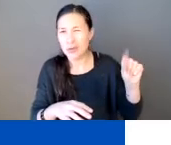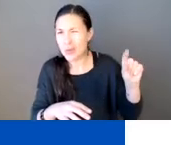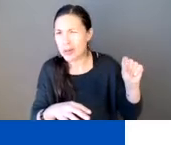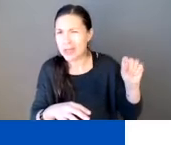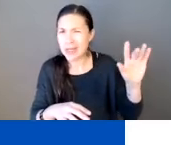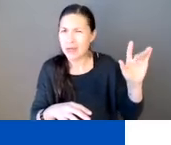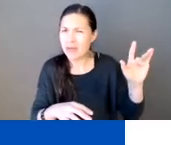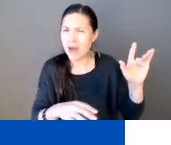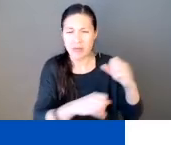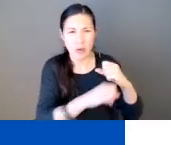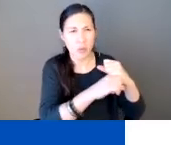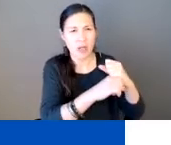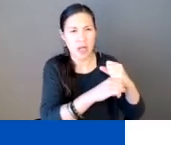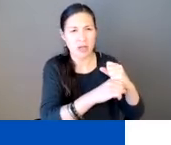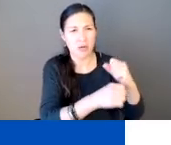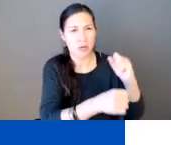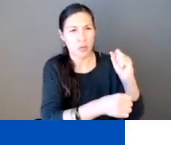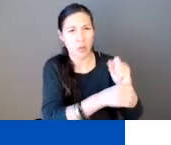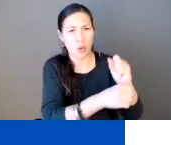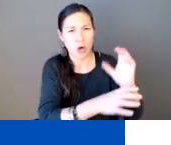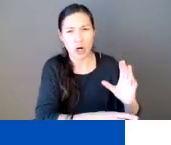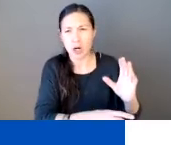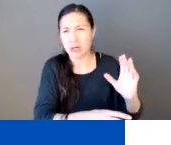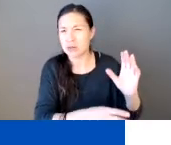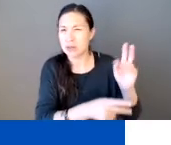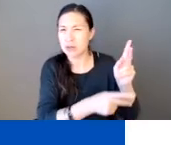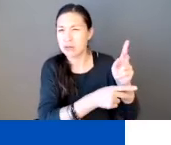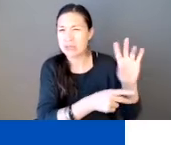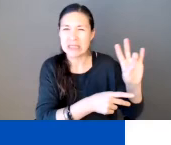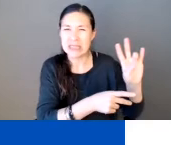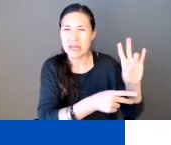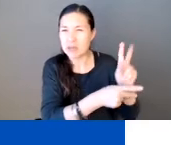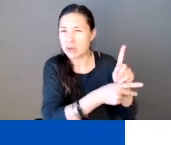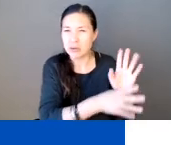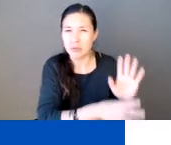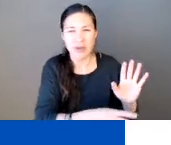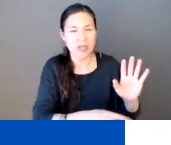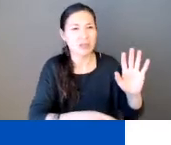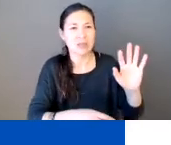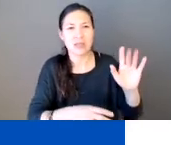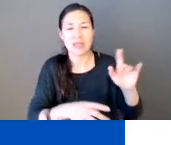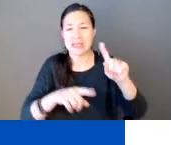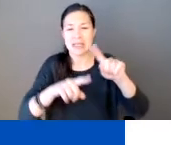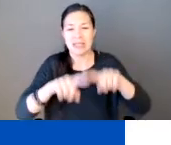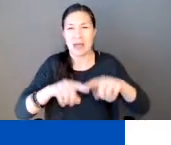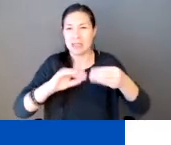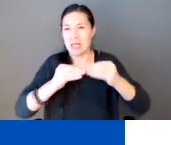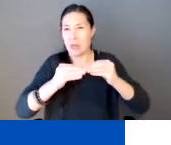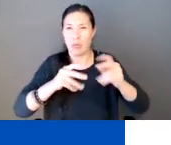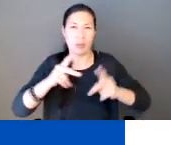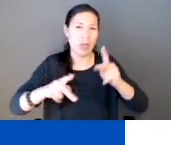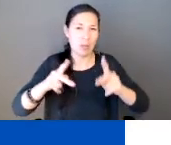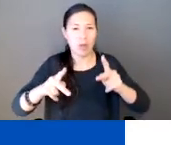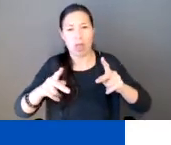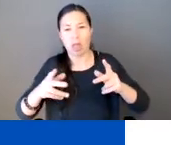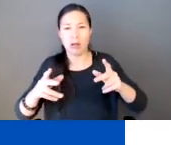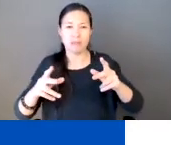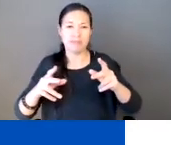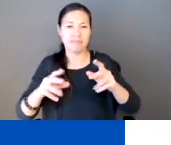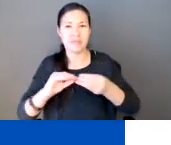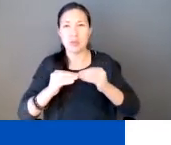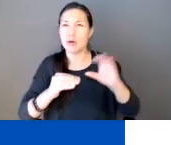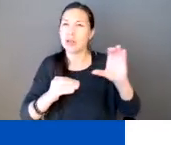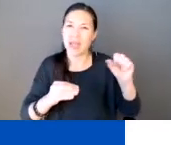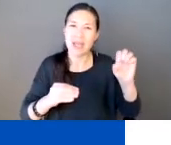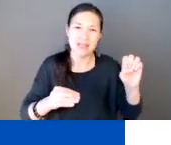7 supervisors. So, again, depending on the caseload sizes, depending on the number of reports, the programs vary in size. We do still